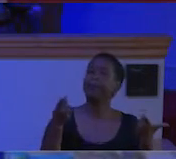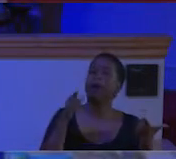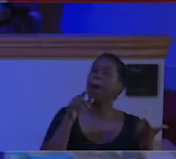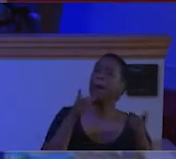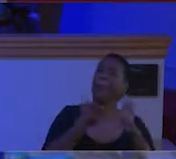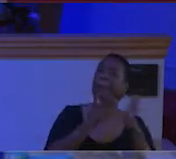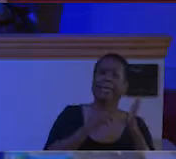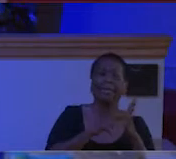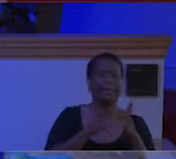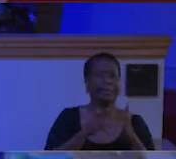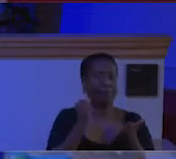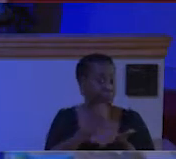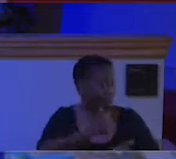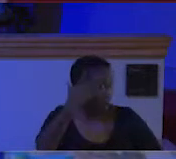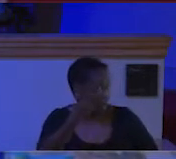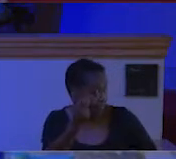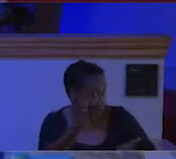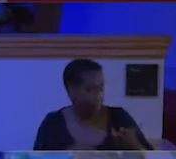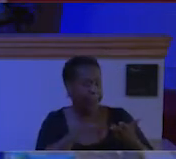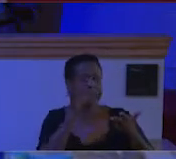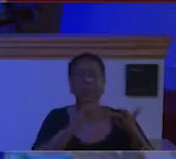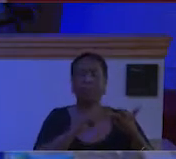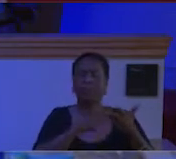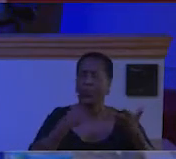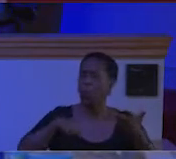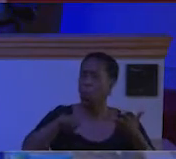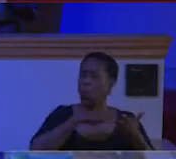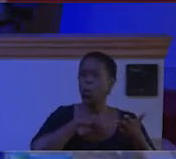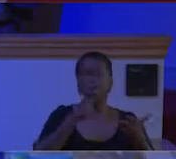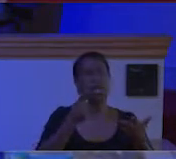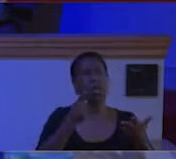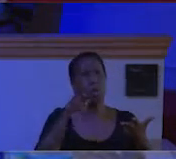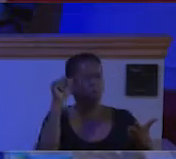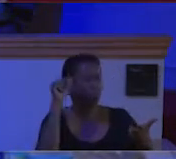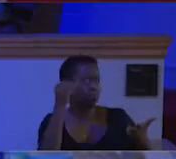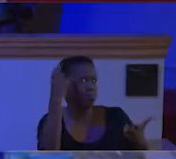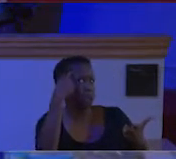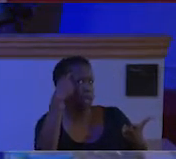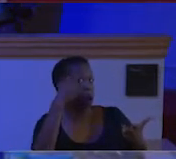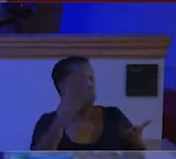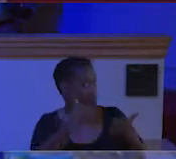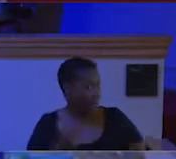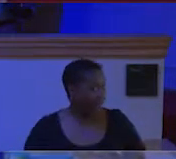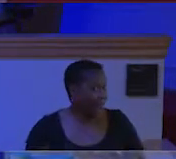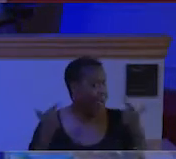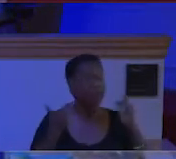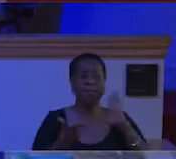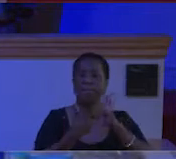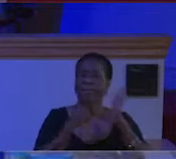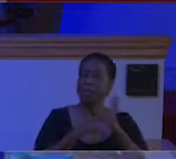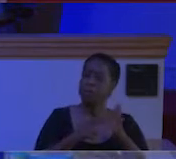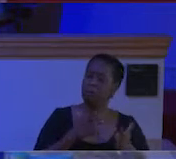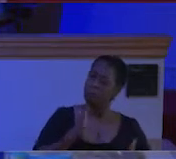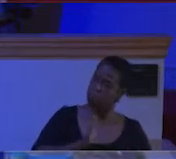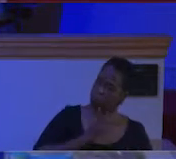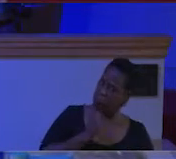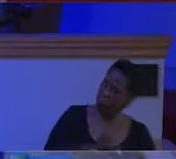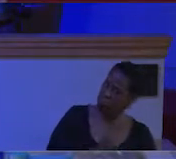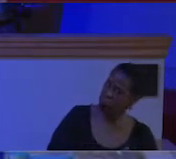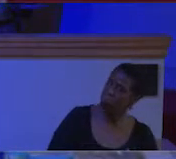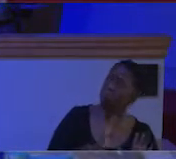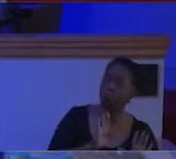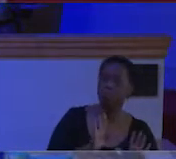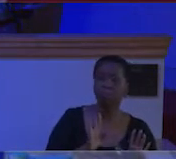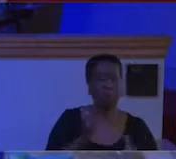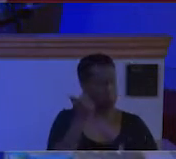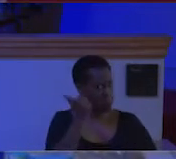tablespoonfuls of prosperity. We'd add quarts of decency. But most